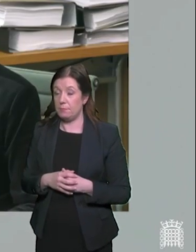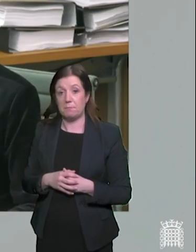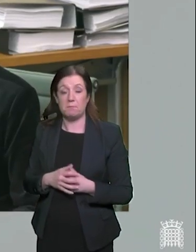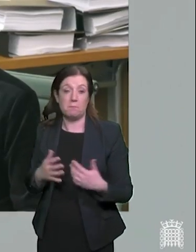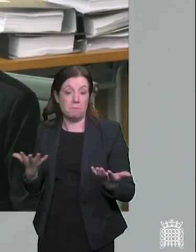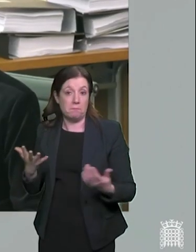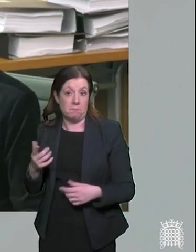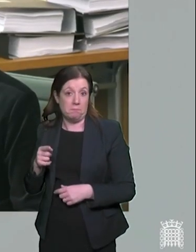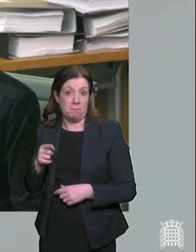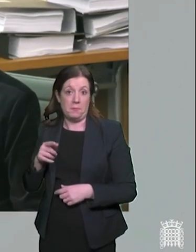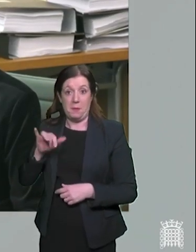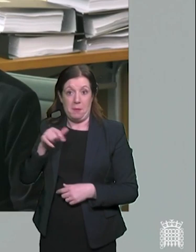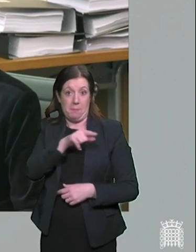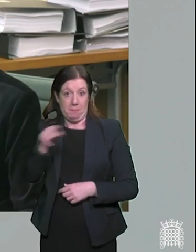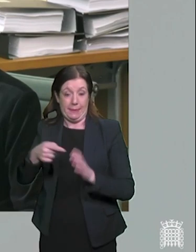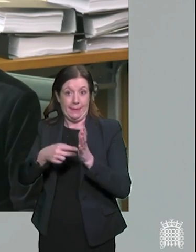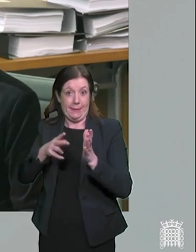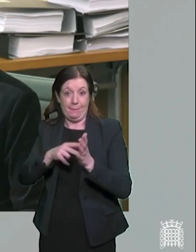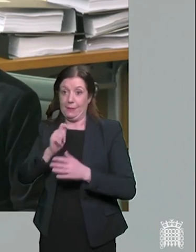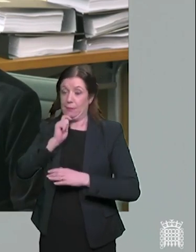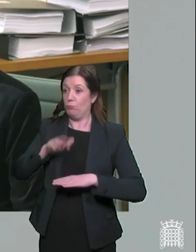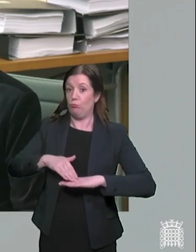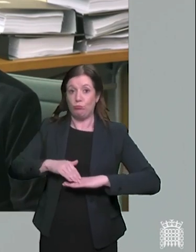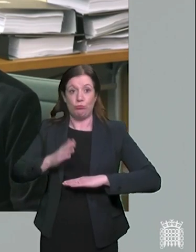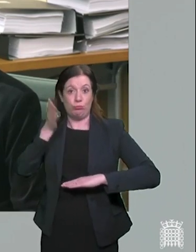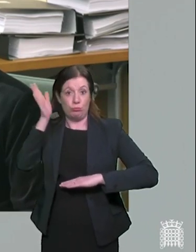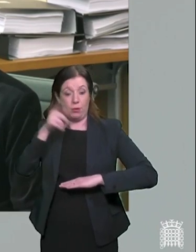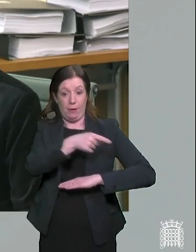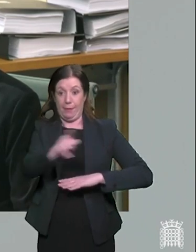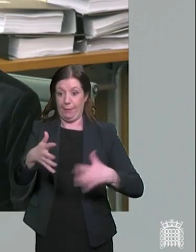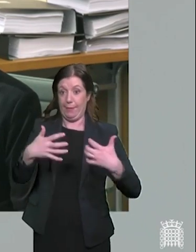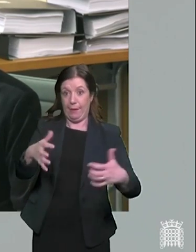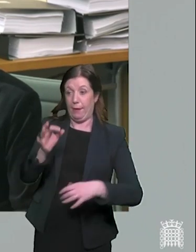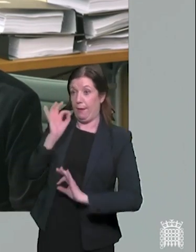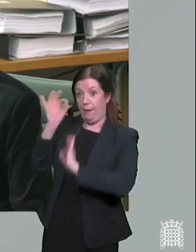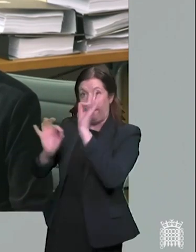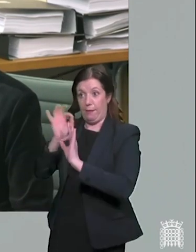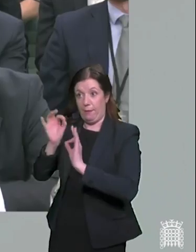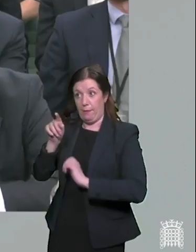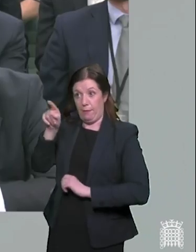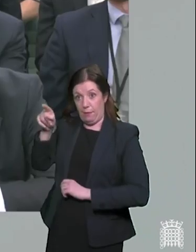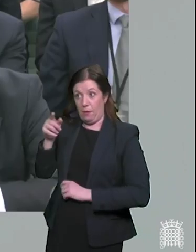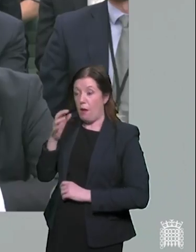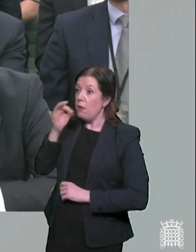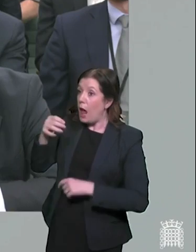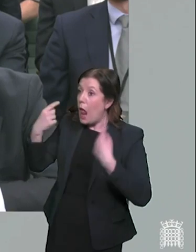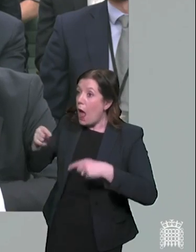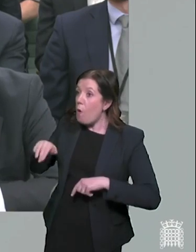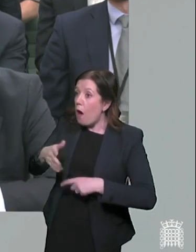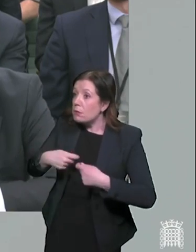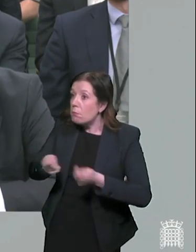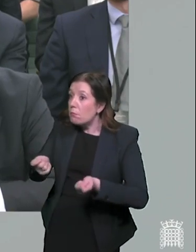asked you at one of the press conferences at that time to have a large social gathering in the garden? It was not a large social gathering. It